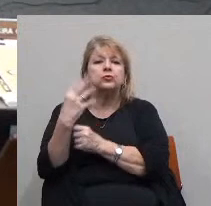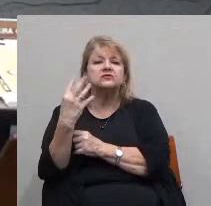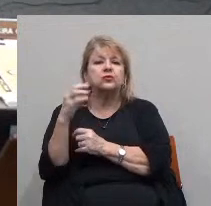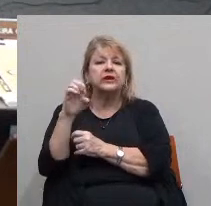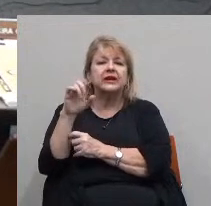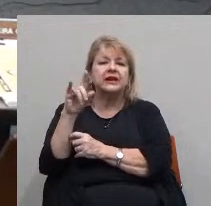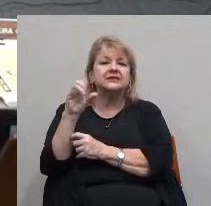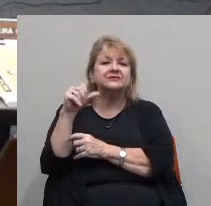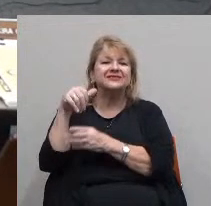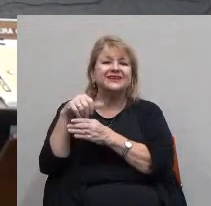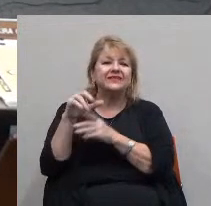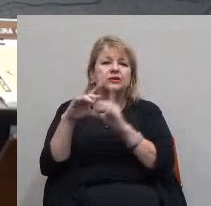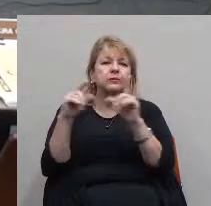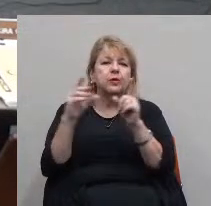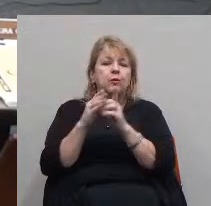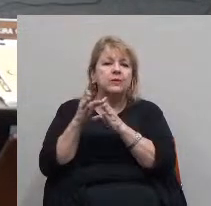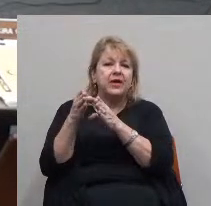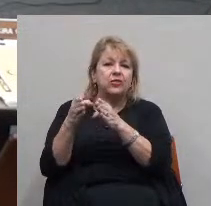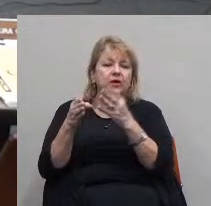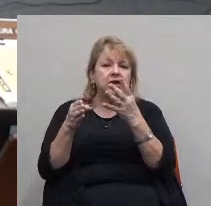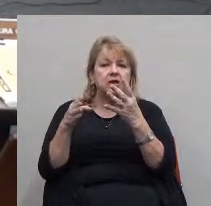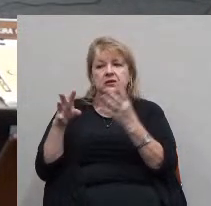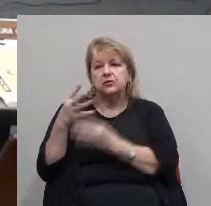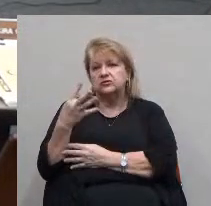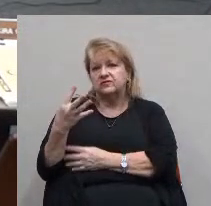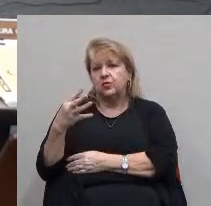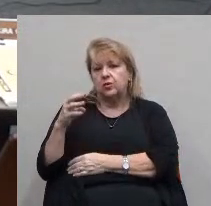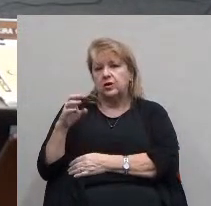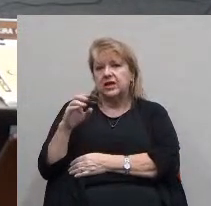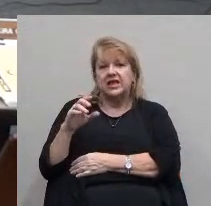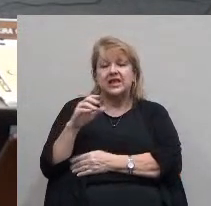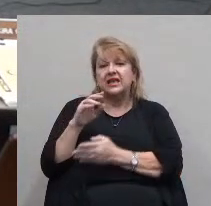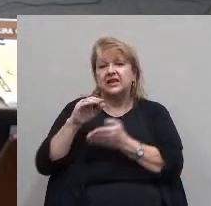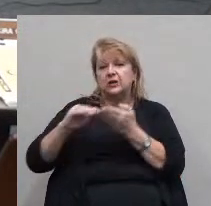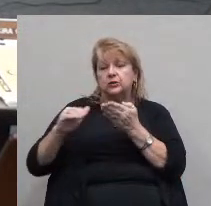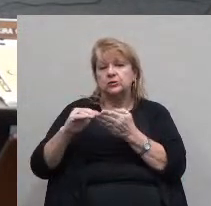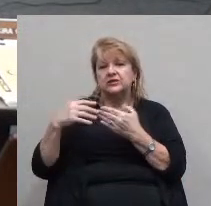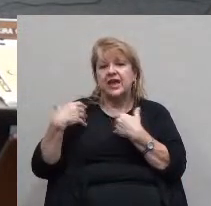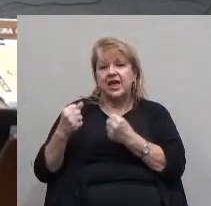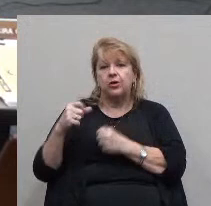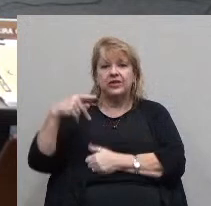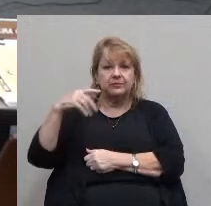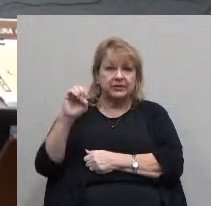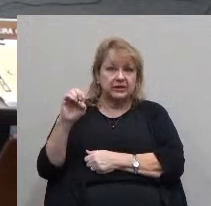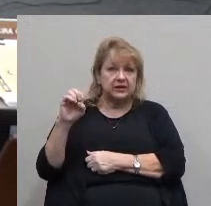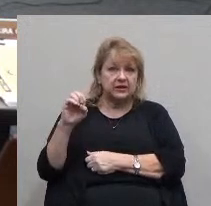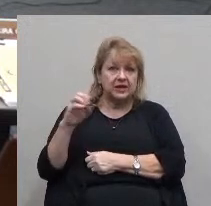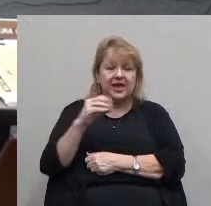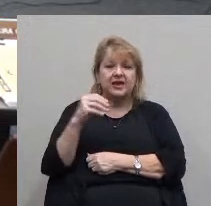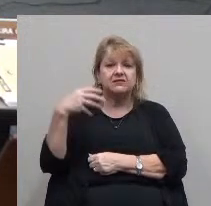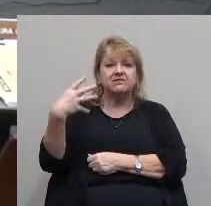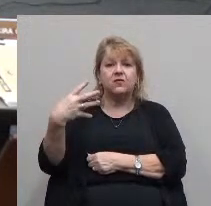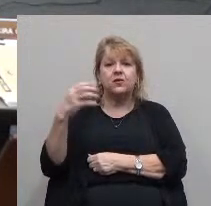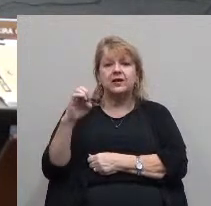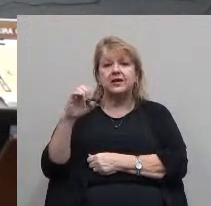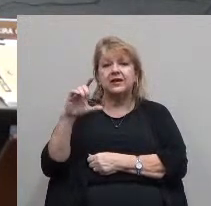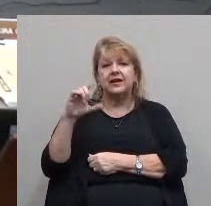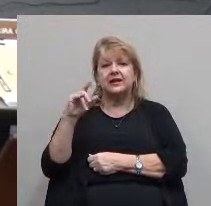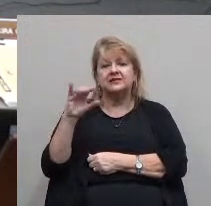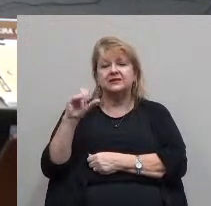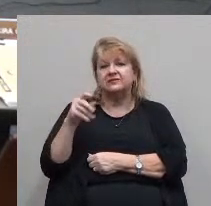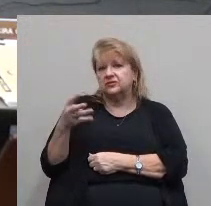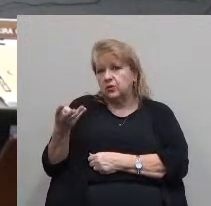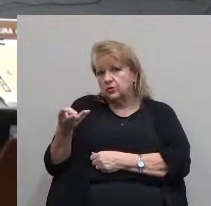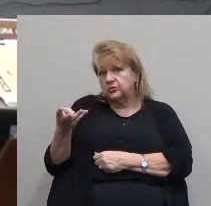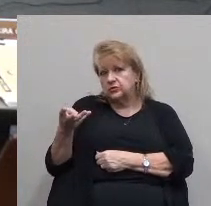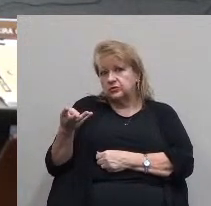are part of the diploma pathway. The diploma pathway excludes health and PE and the 4 electives. This